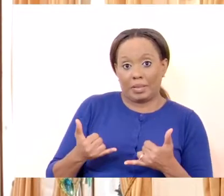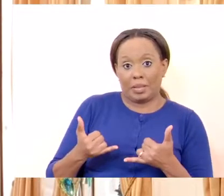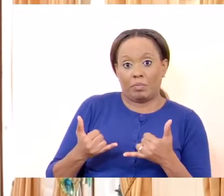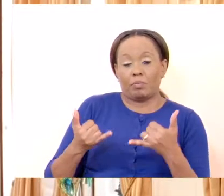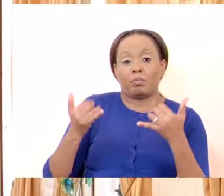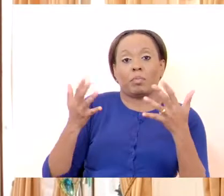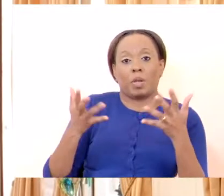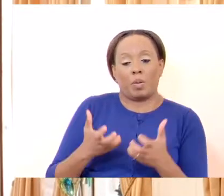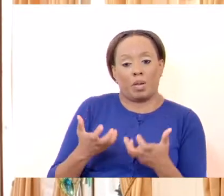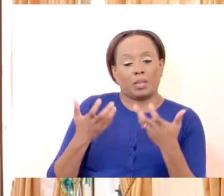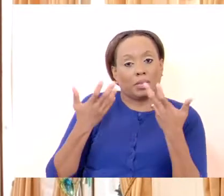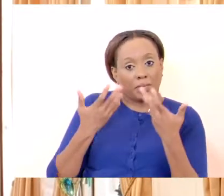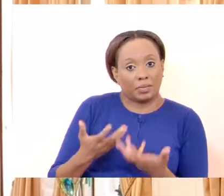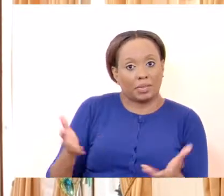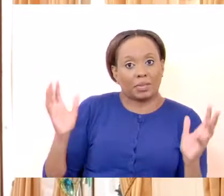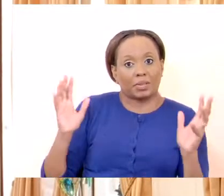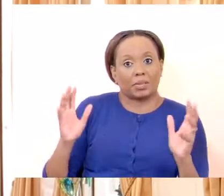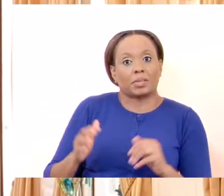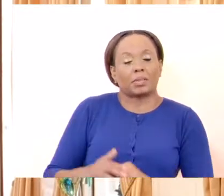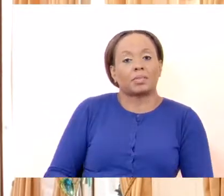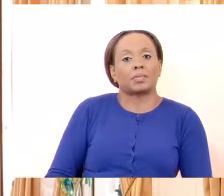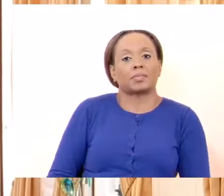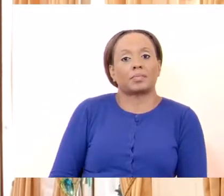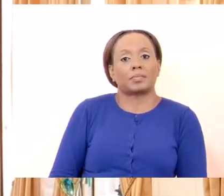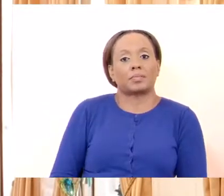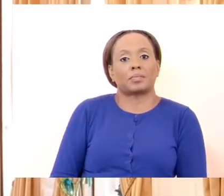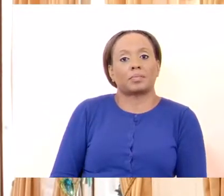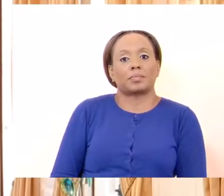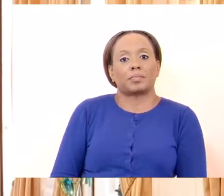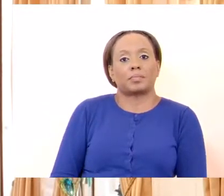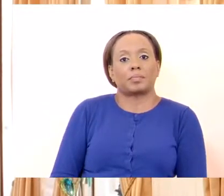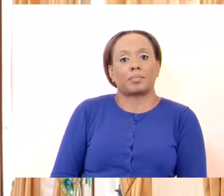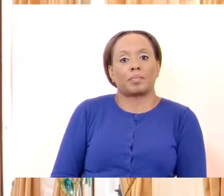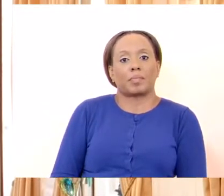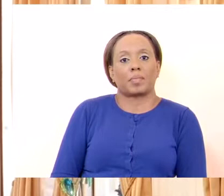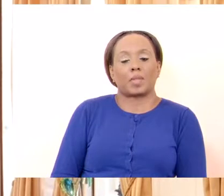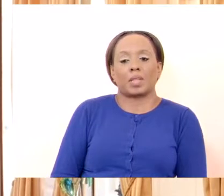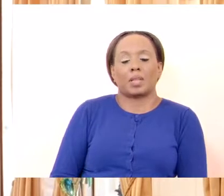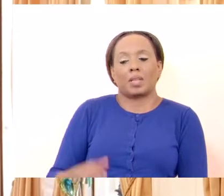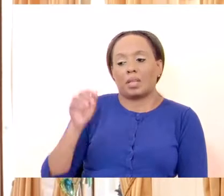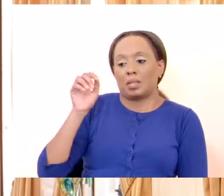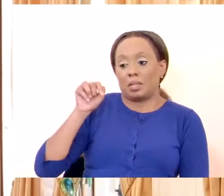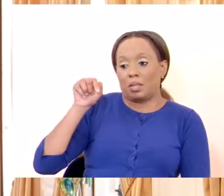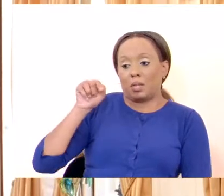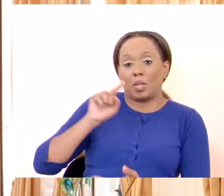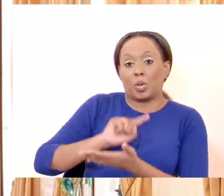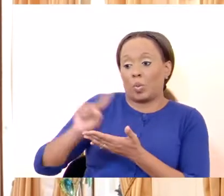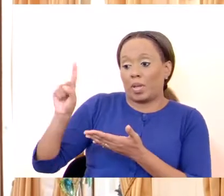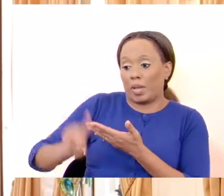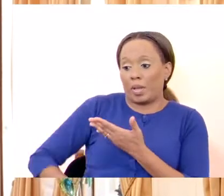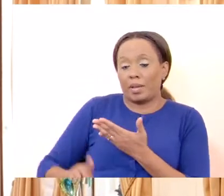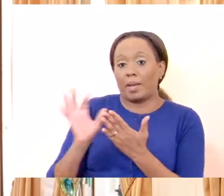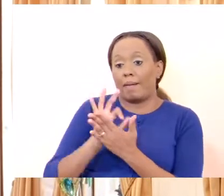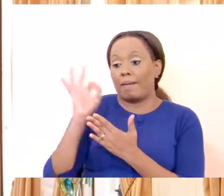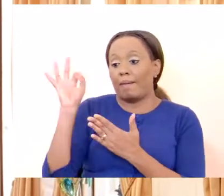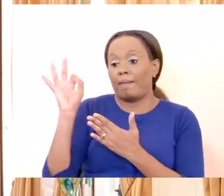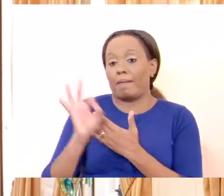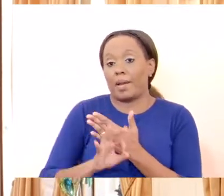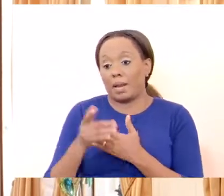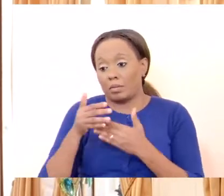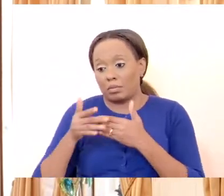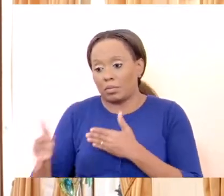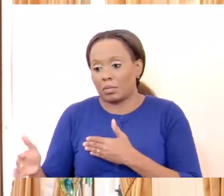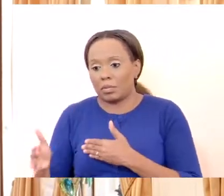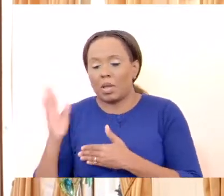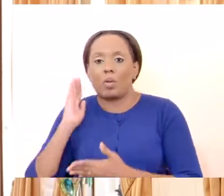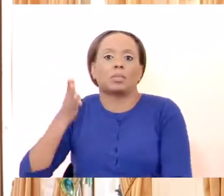are clear that we move from pause this weekend to stop inside, and we